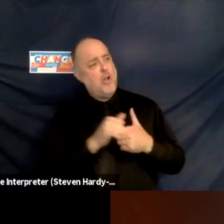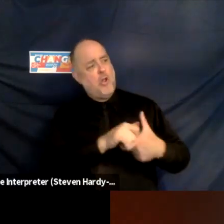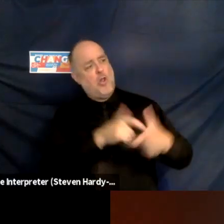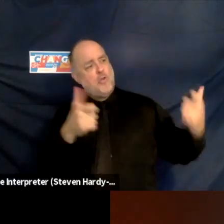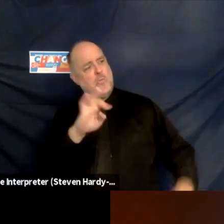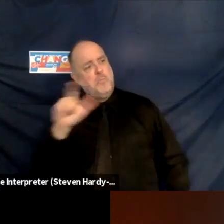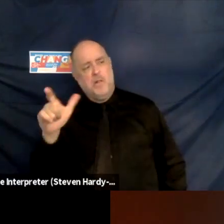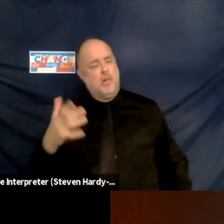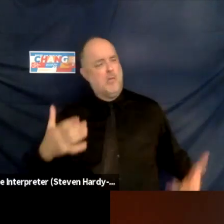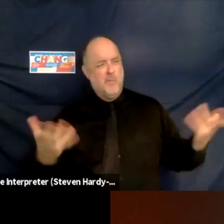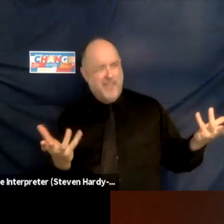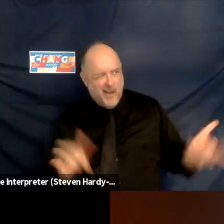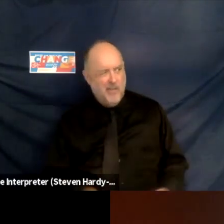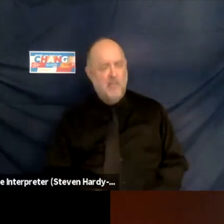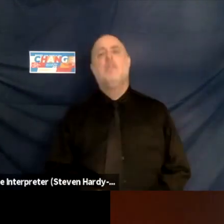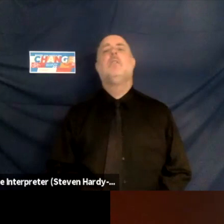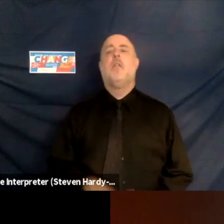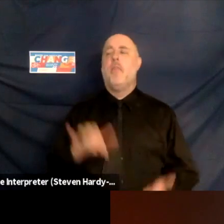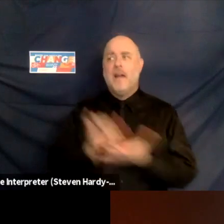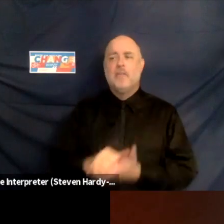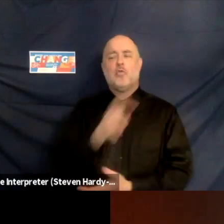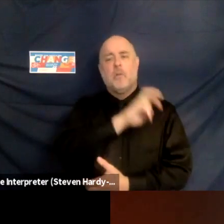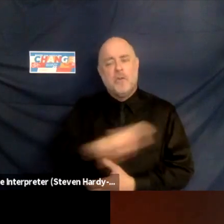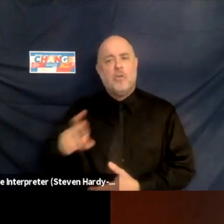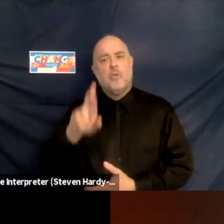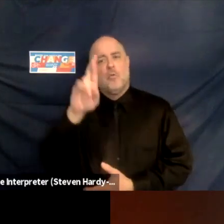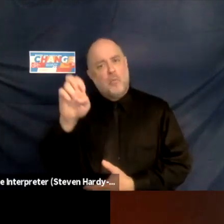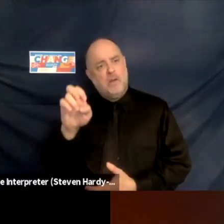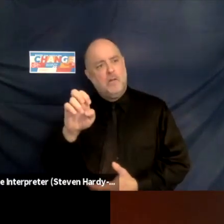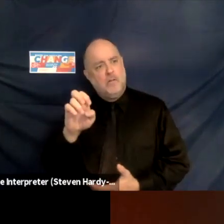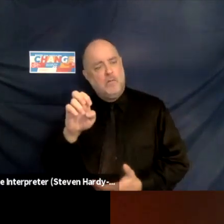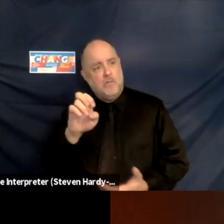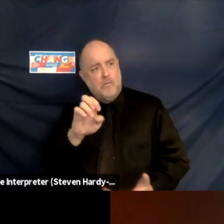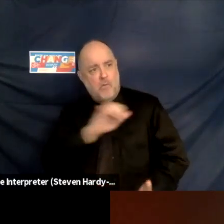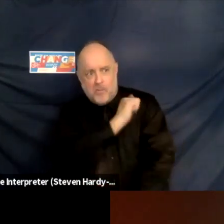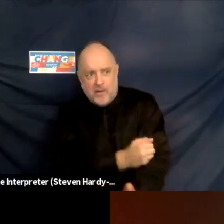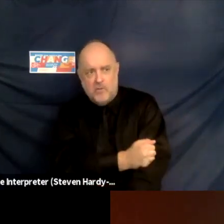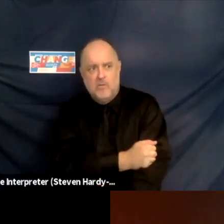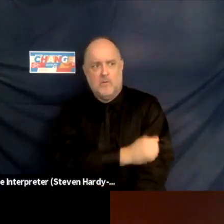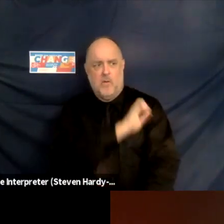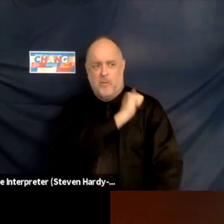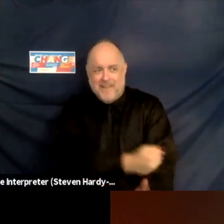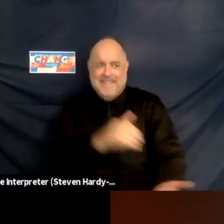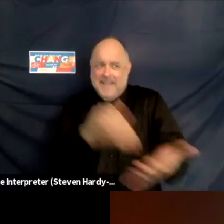is the transportation reauthorization. So this country's had a transportation bill